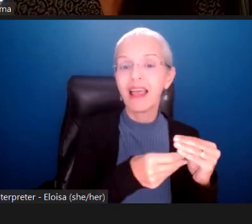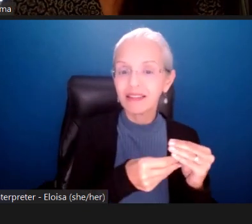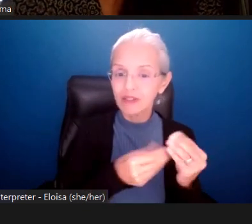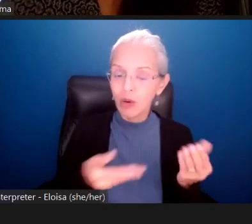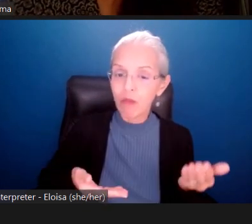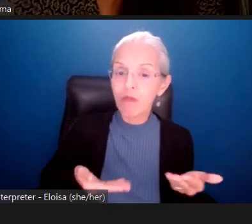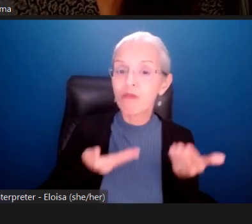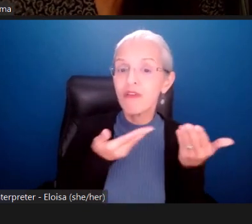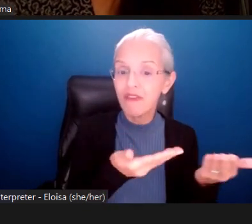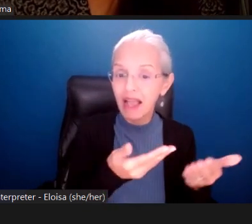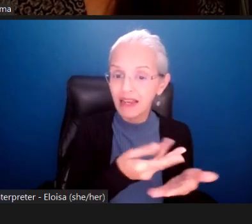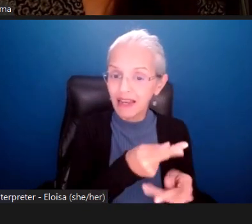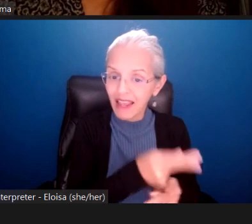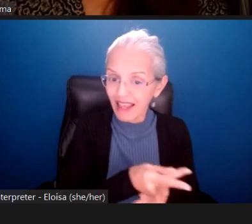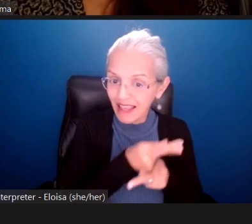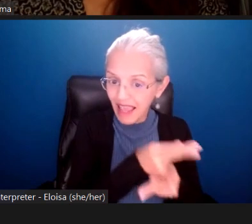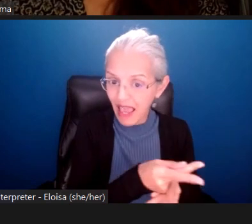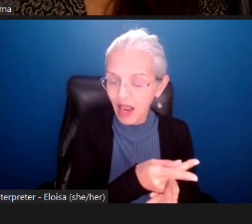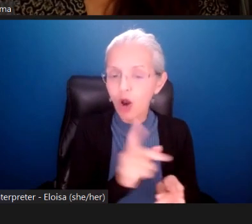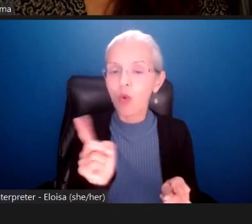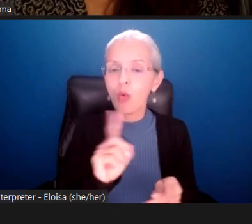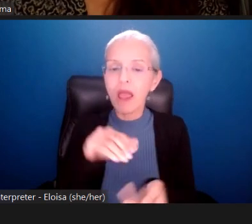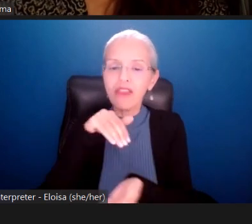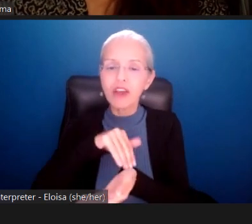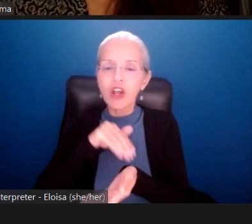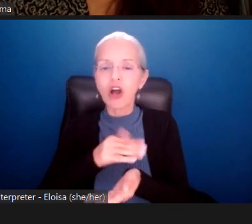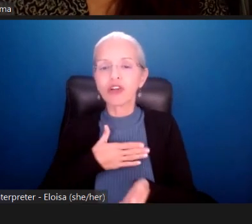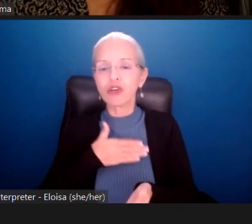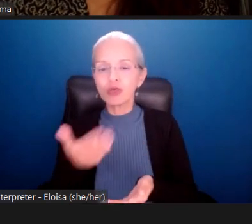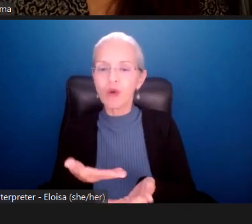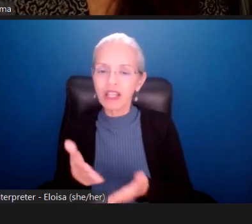resources working in their favor.